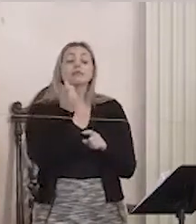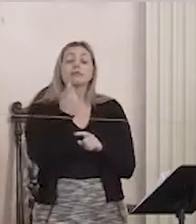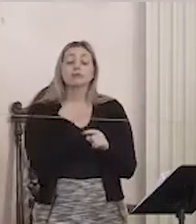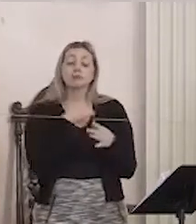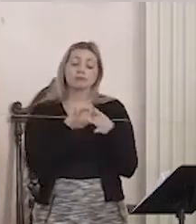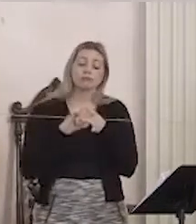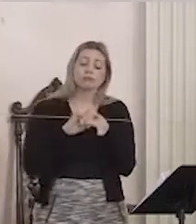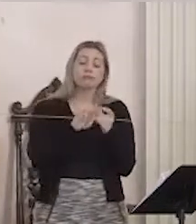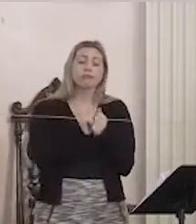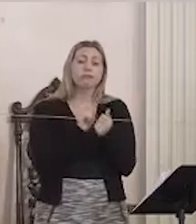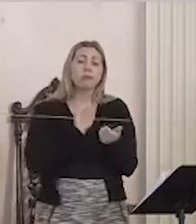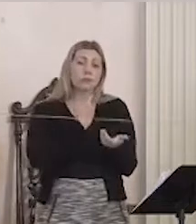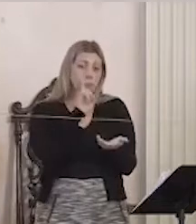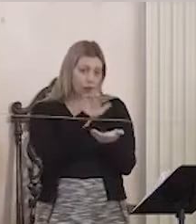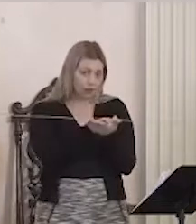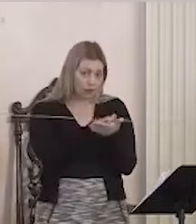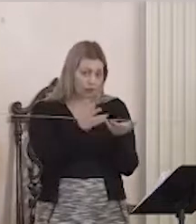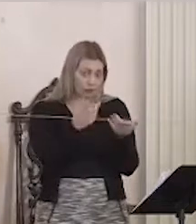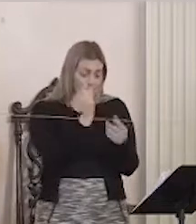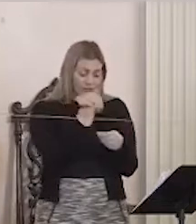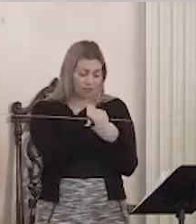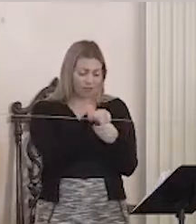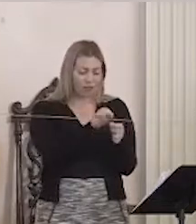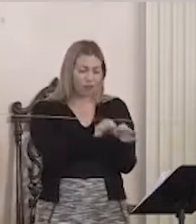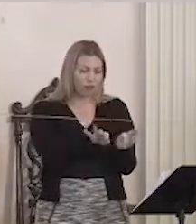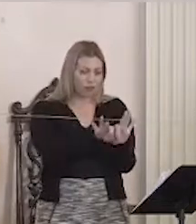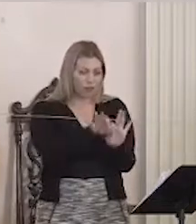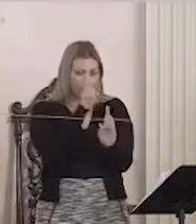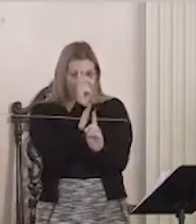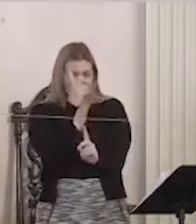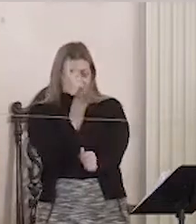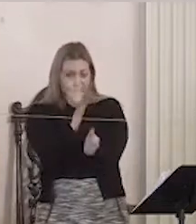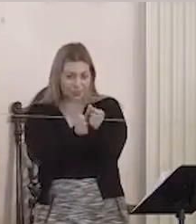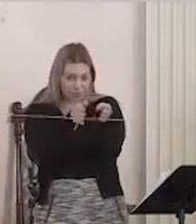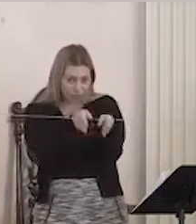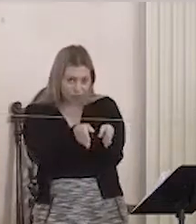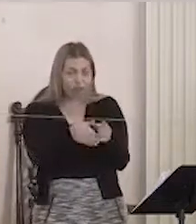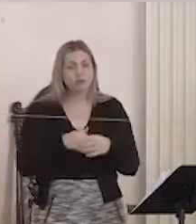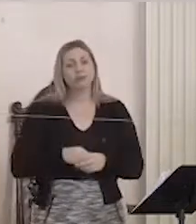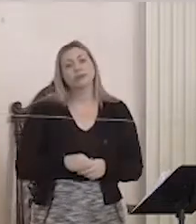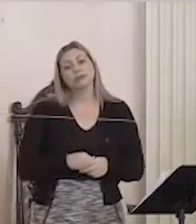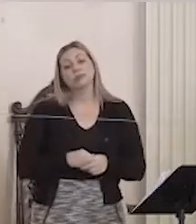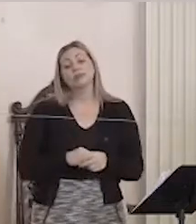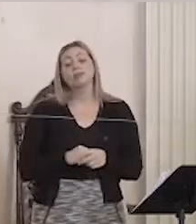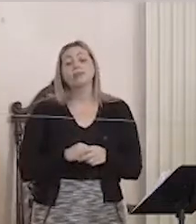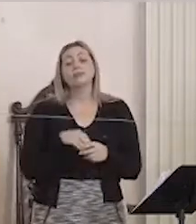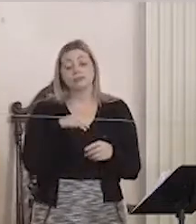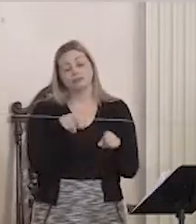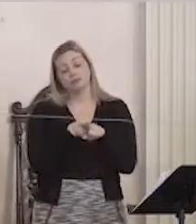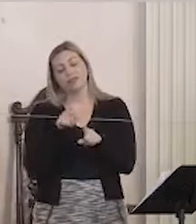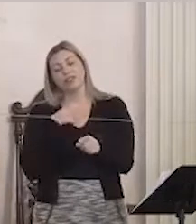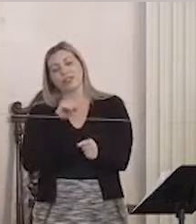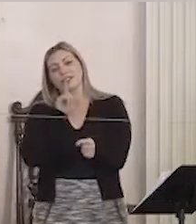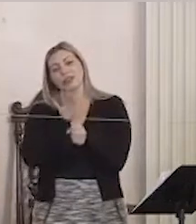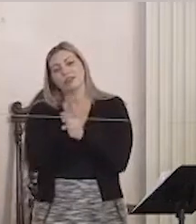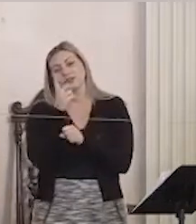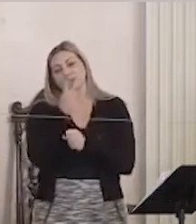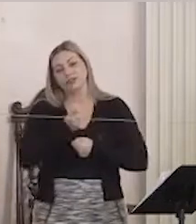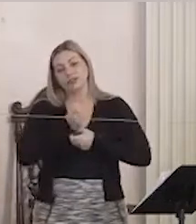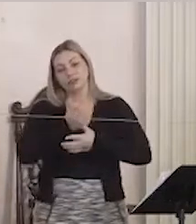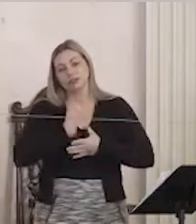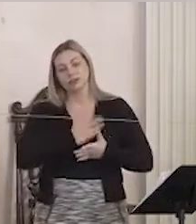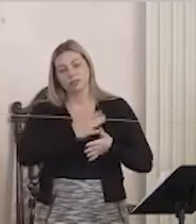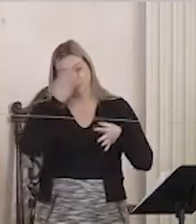our belief in the inherent worth and dignity of every person, and in the obligation to express